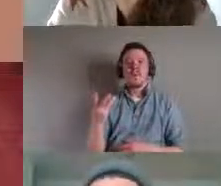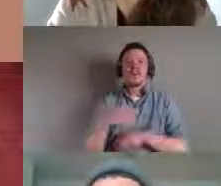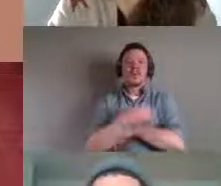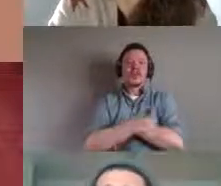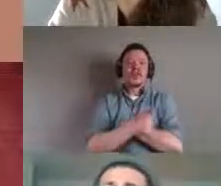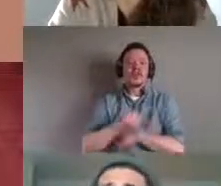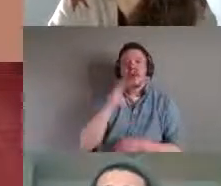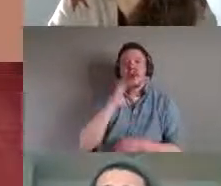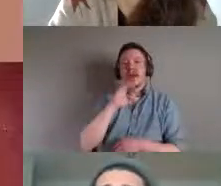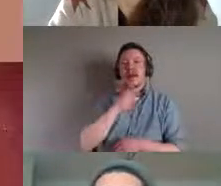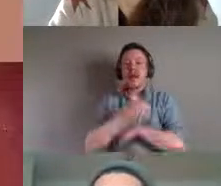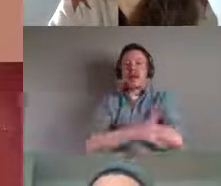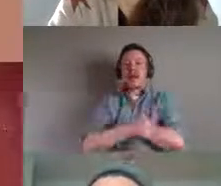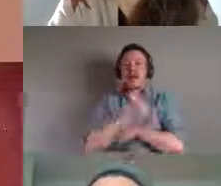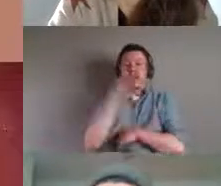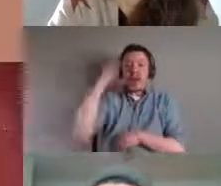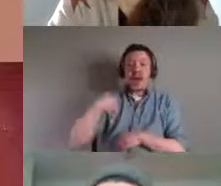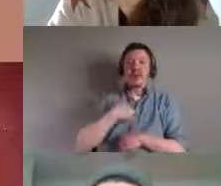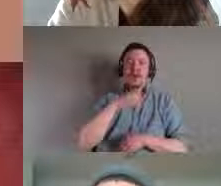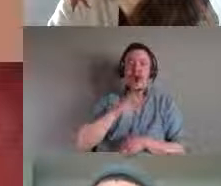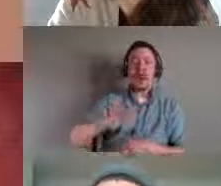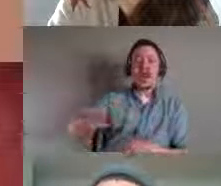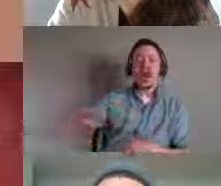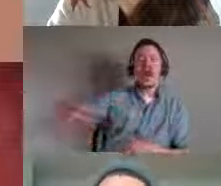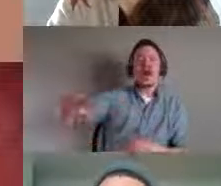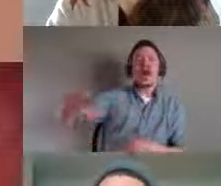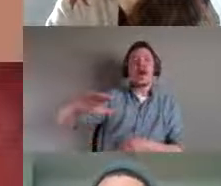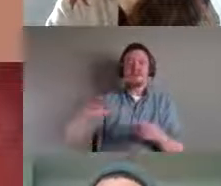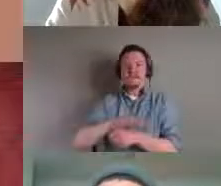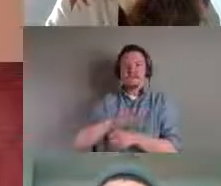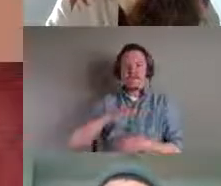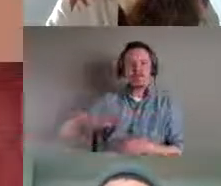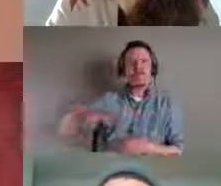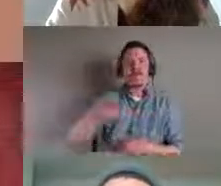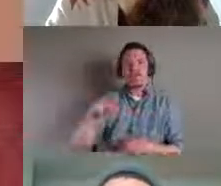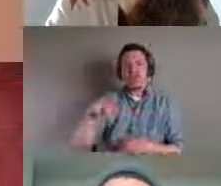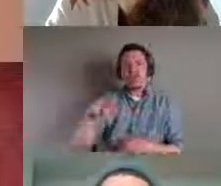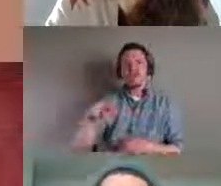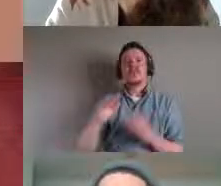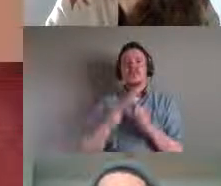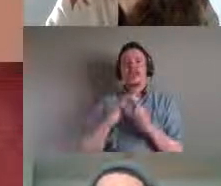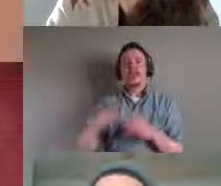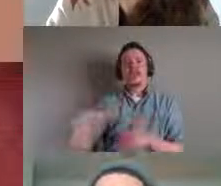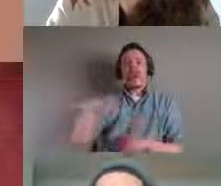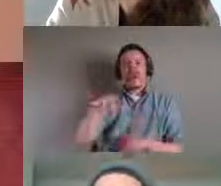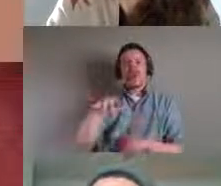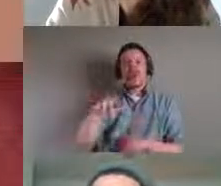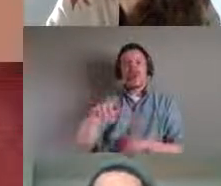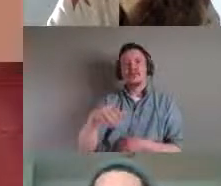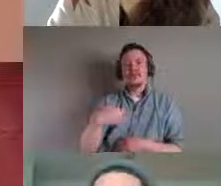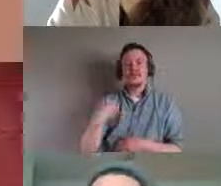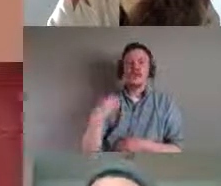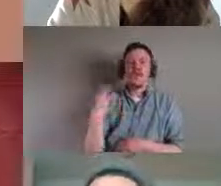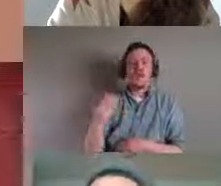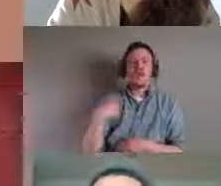Clackamas County, because we do serve the overall region, which is the Portland metro area, primarily Washington,